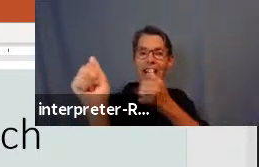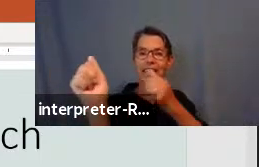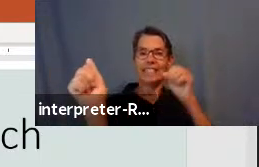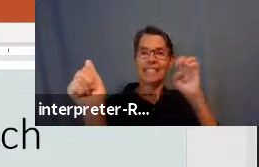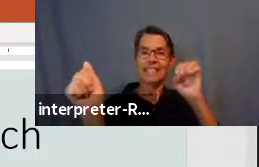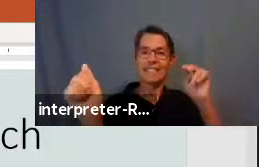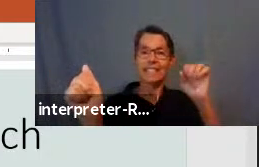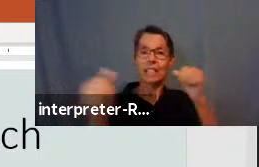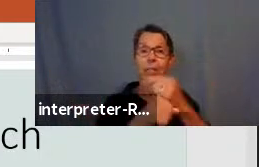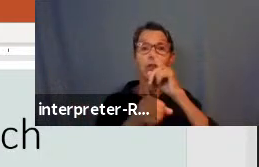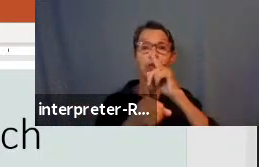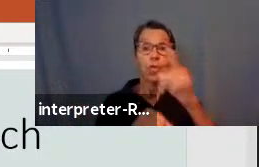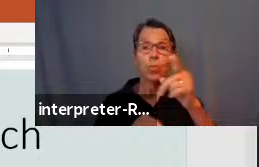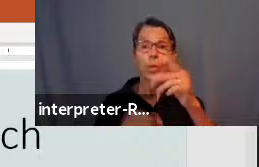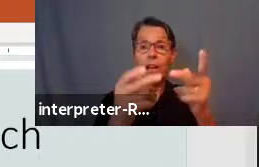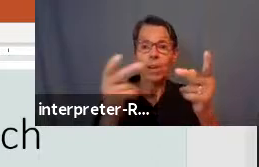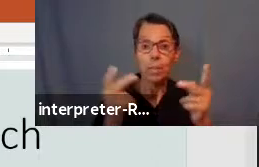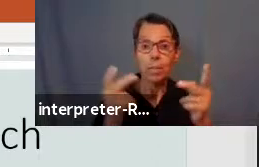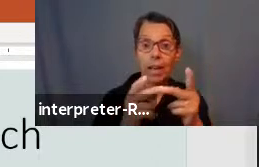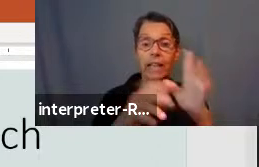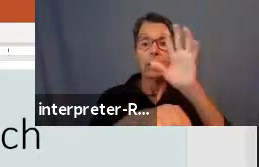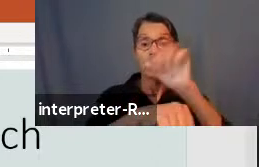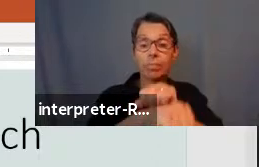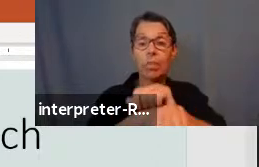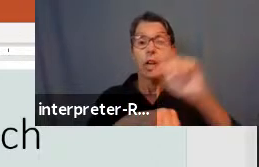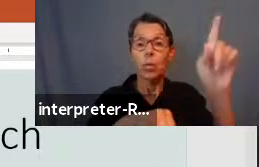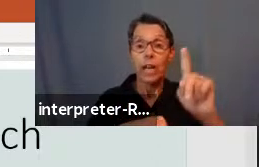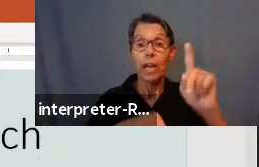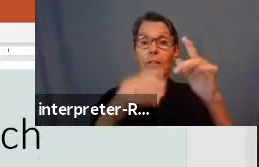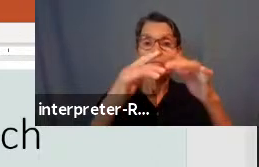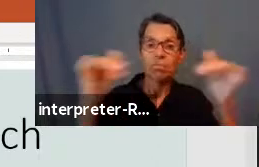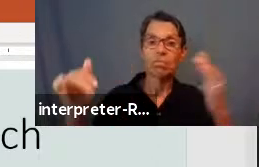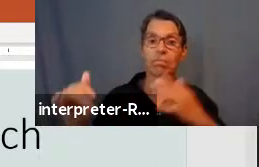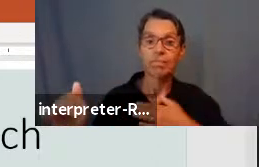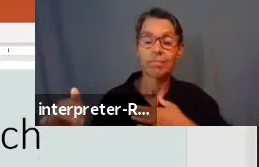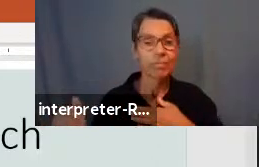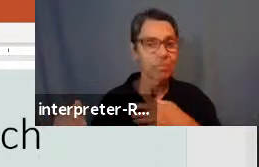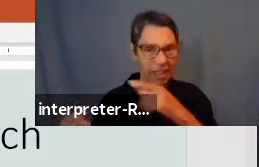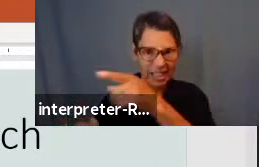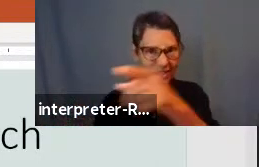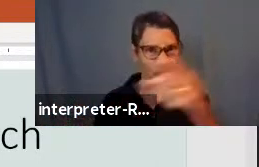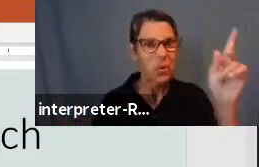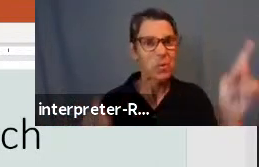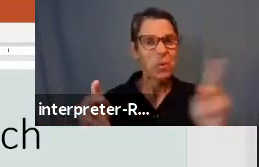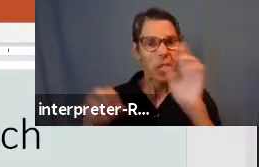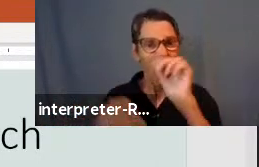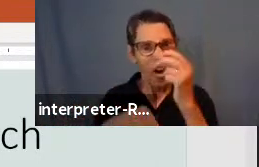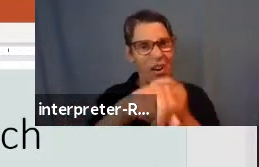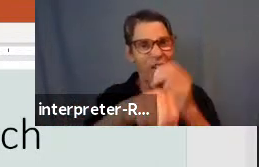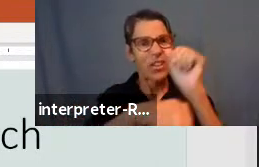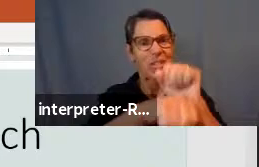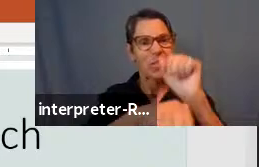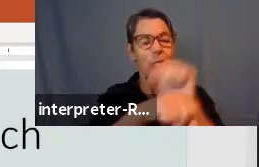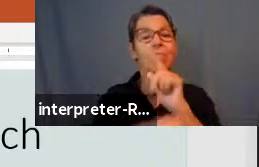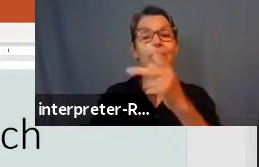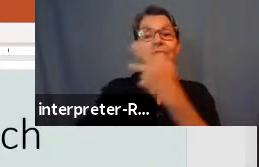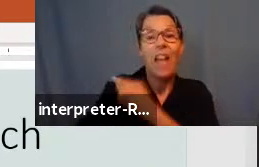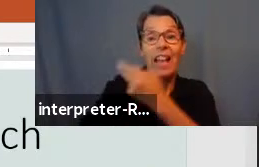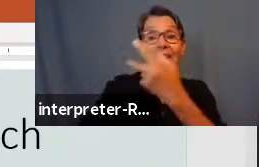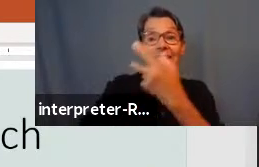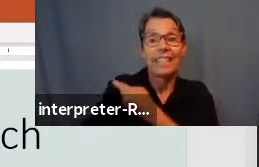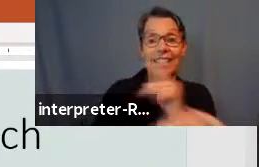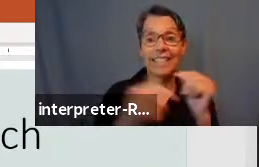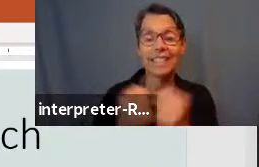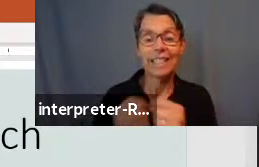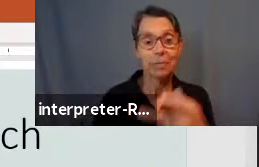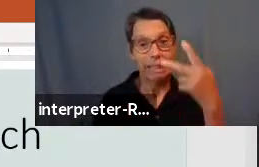have a place to go and an idea of where we should go. But it's really the hard work of the actual vaccination teams that kind of get this accomplished and get the shots in